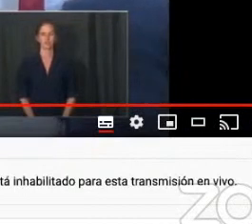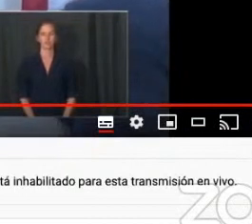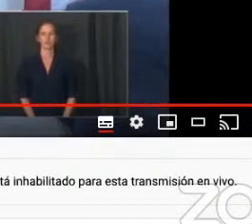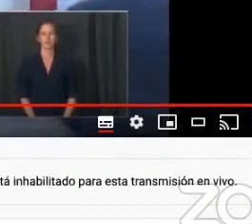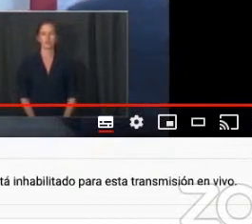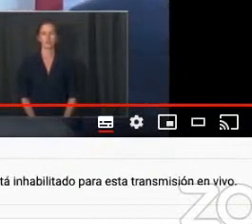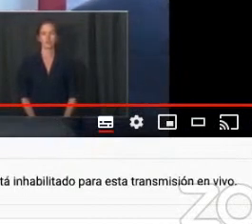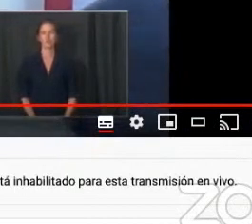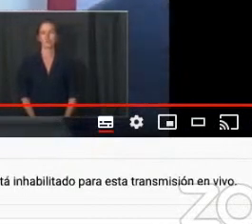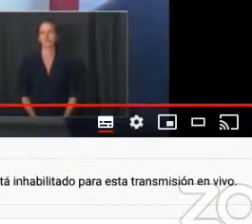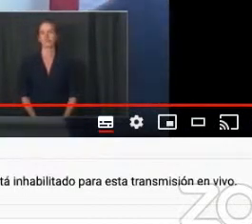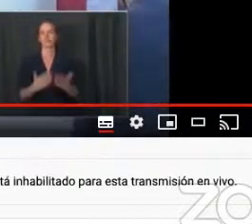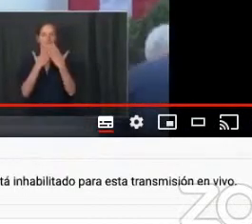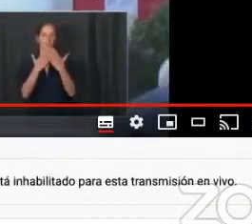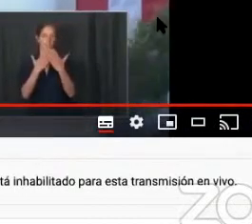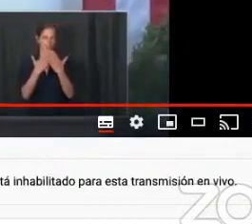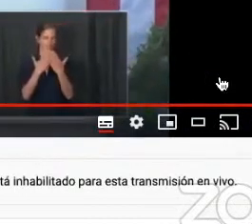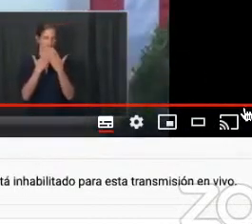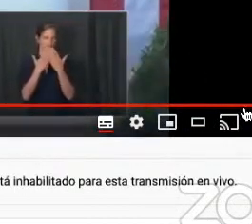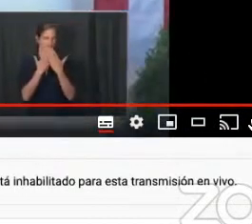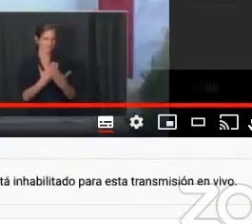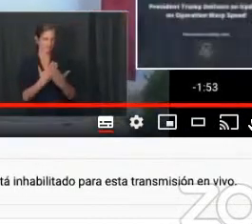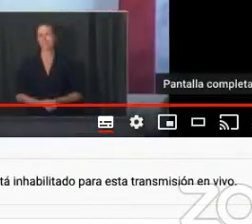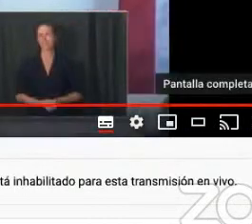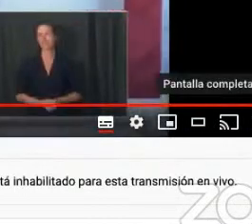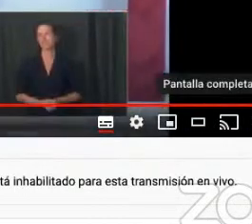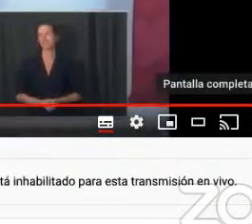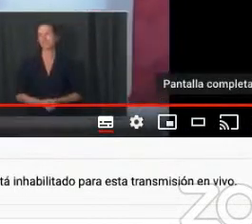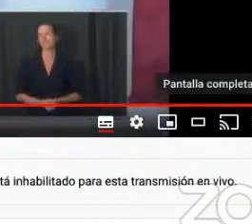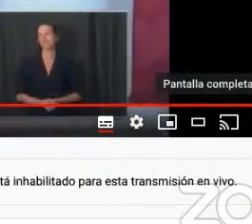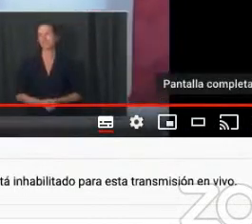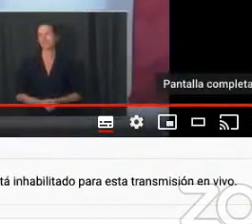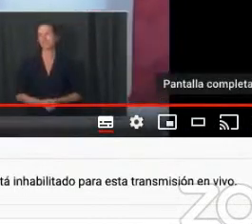Thank you very much. Thank you. Muchas gracias a todos.